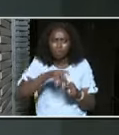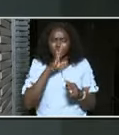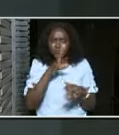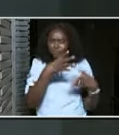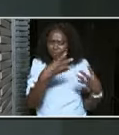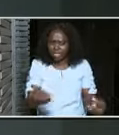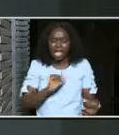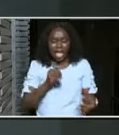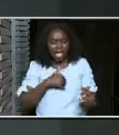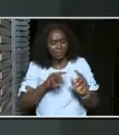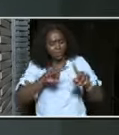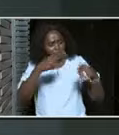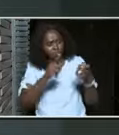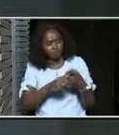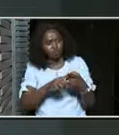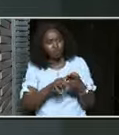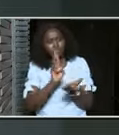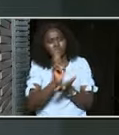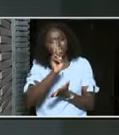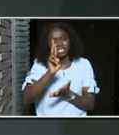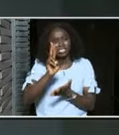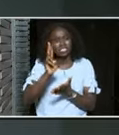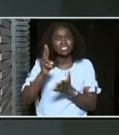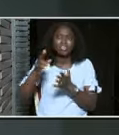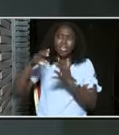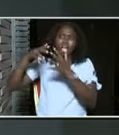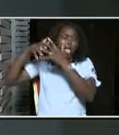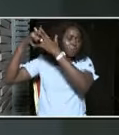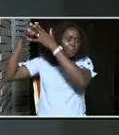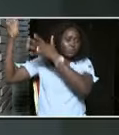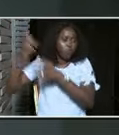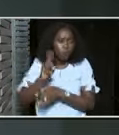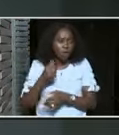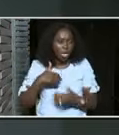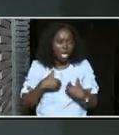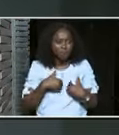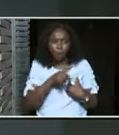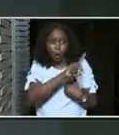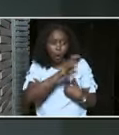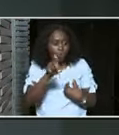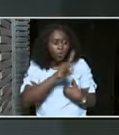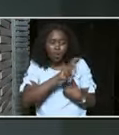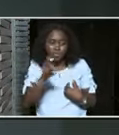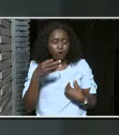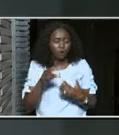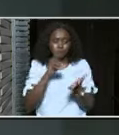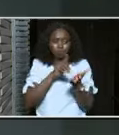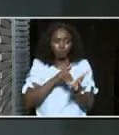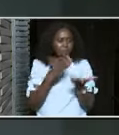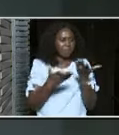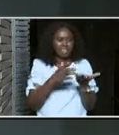gone to universities abroad where we have hundreds of doctors, in fact, maybe